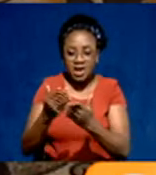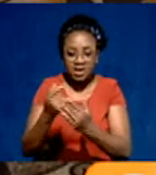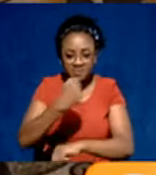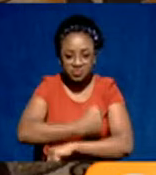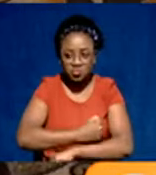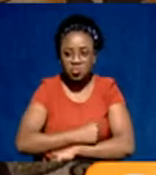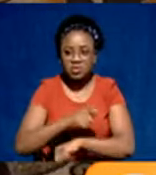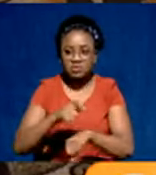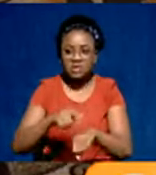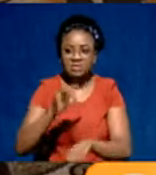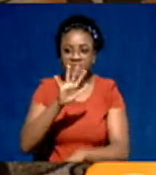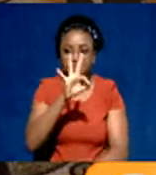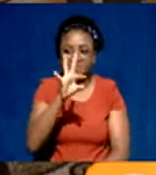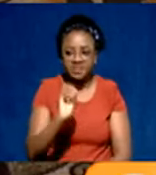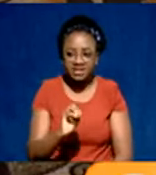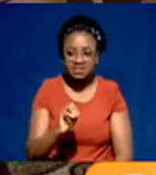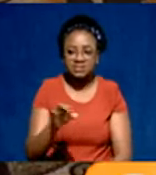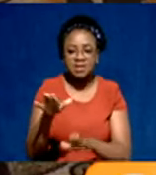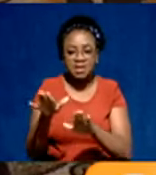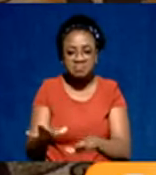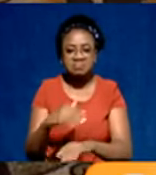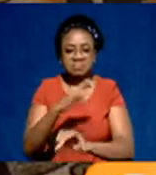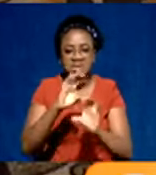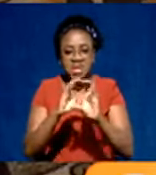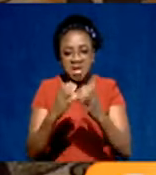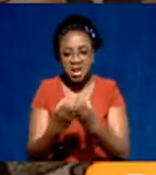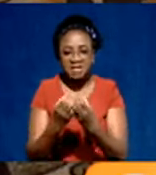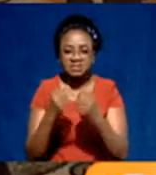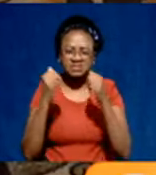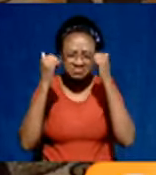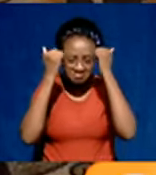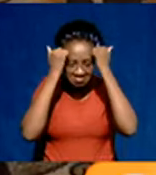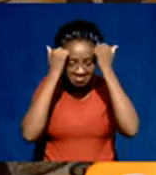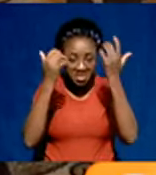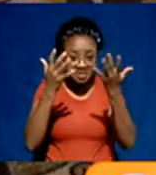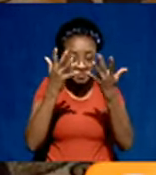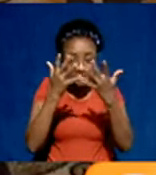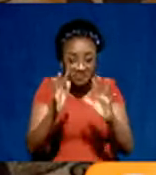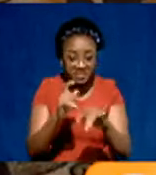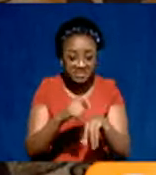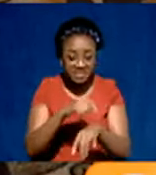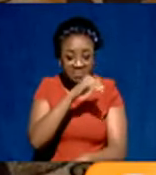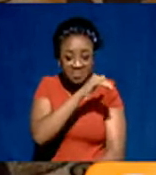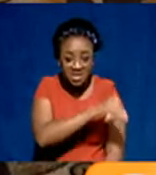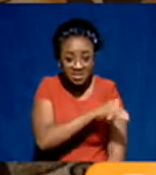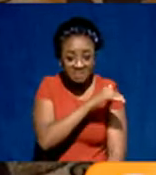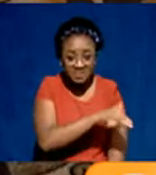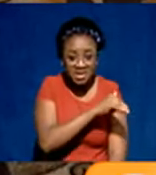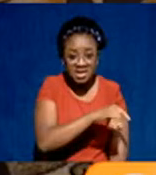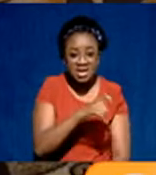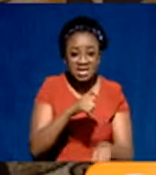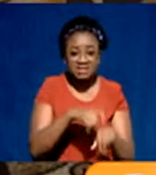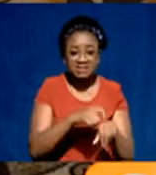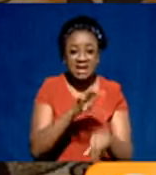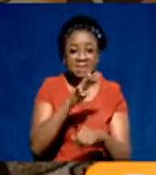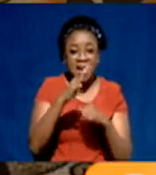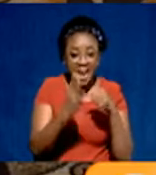hivi, na settle class, nafanya study zangu. Ikifika baadaye jioni saa